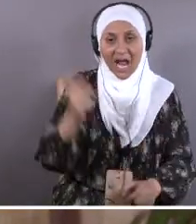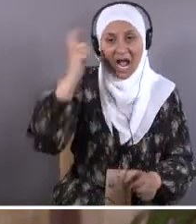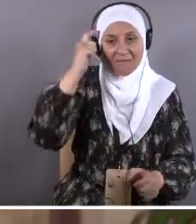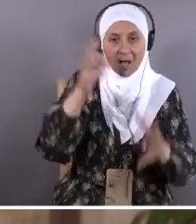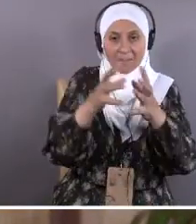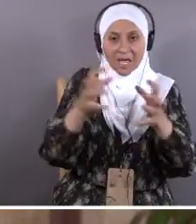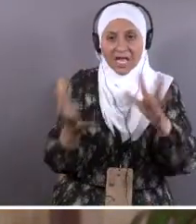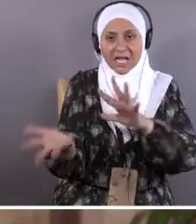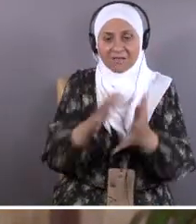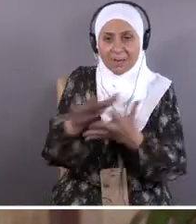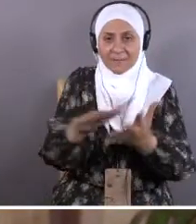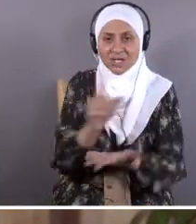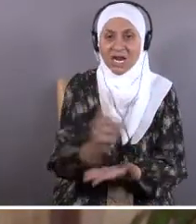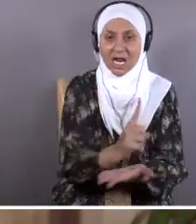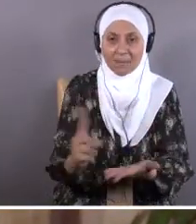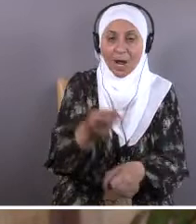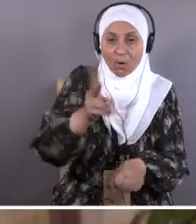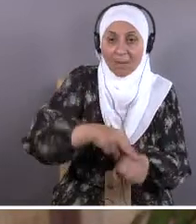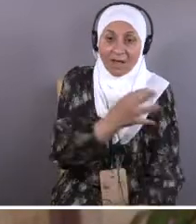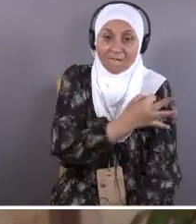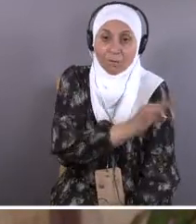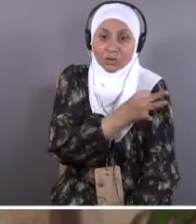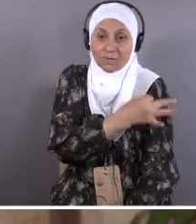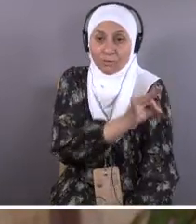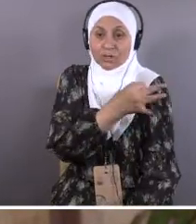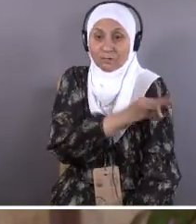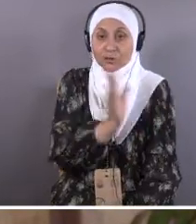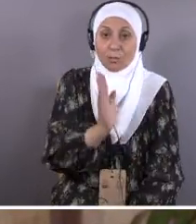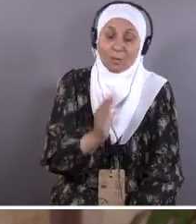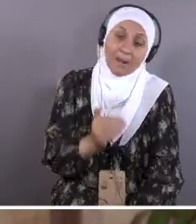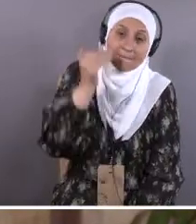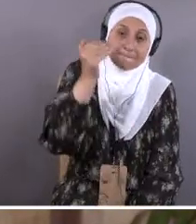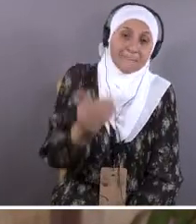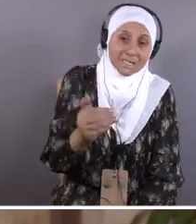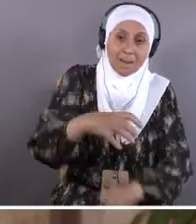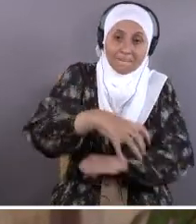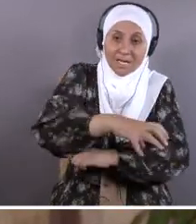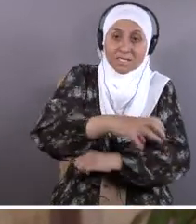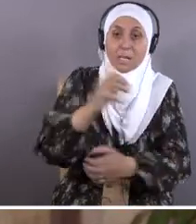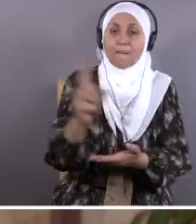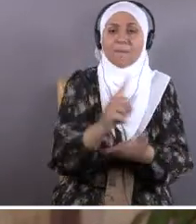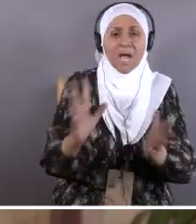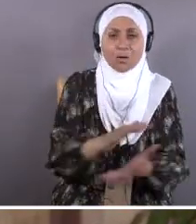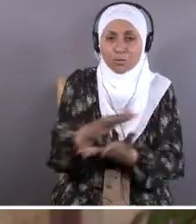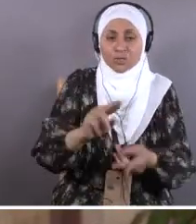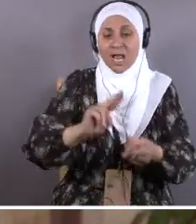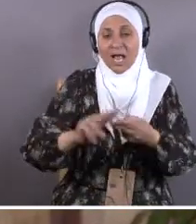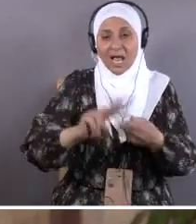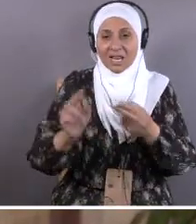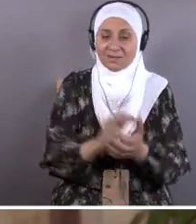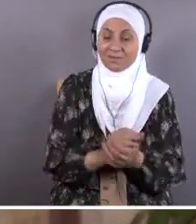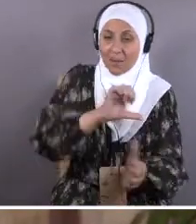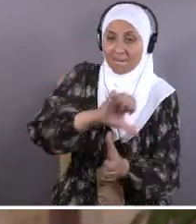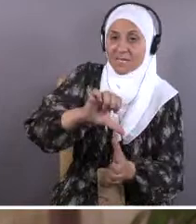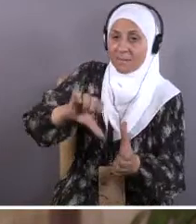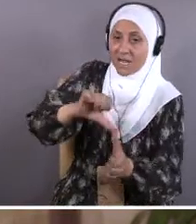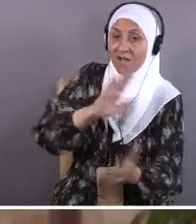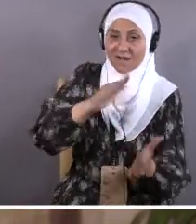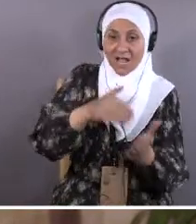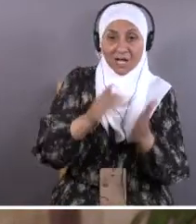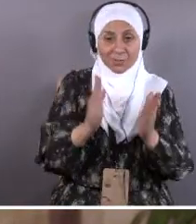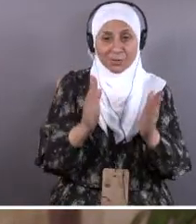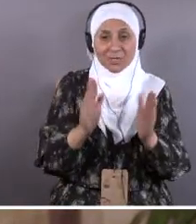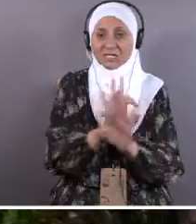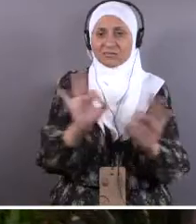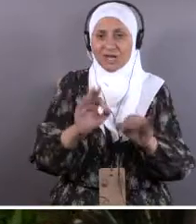and opportunities that countries with hot and arid environments face. In this way, creating new sustainability pathways